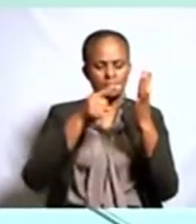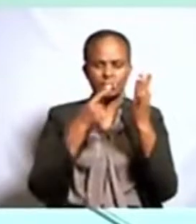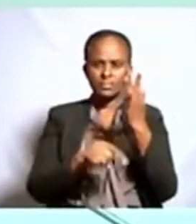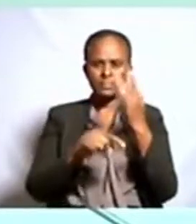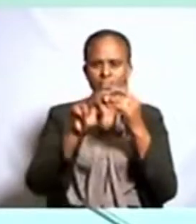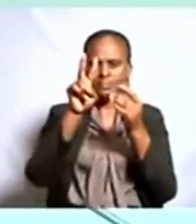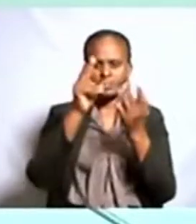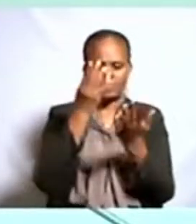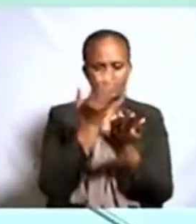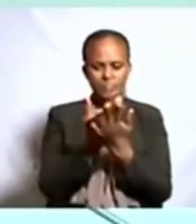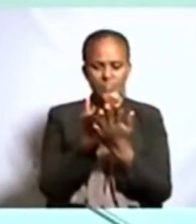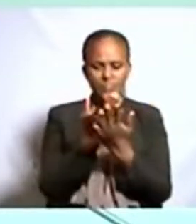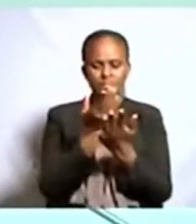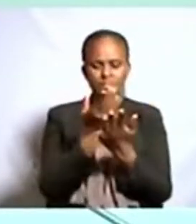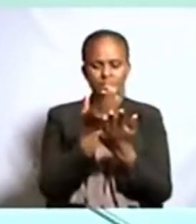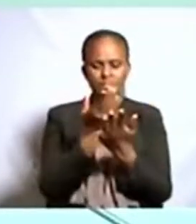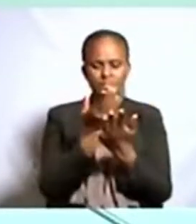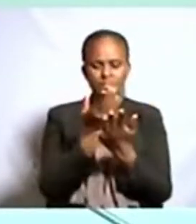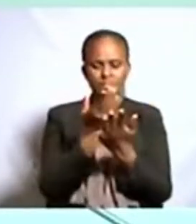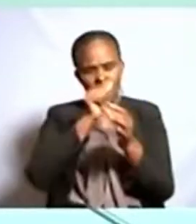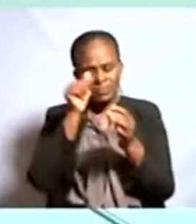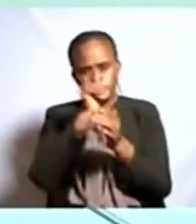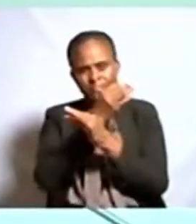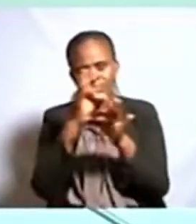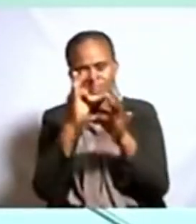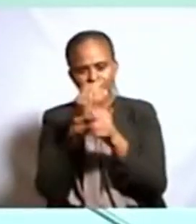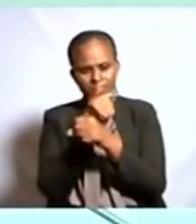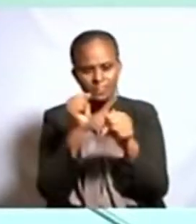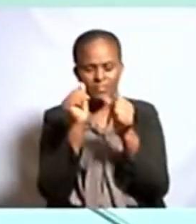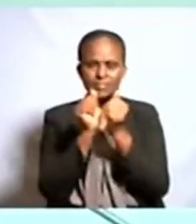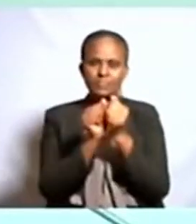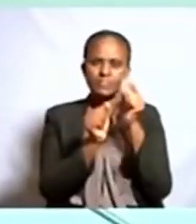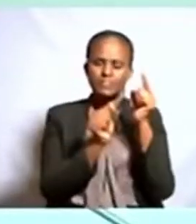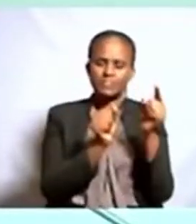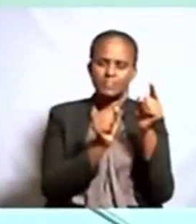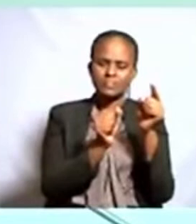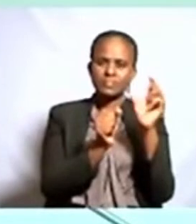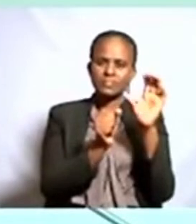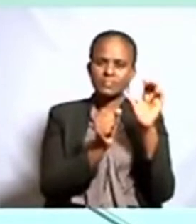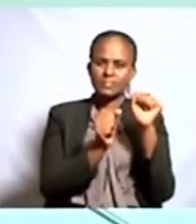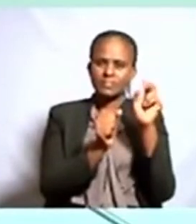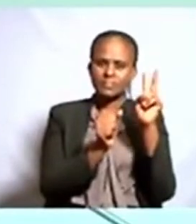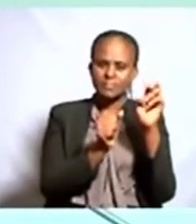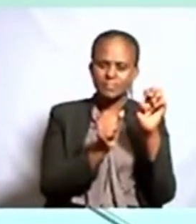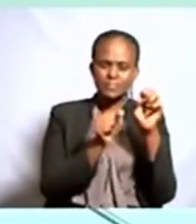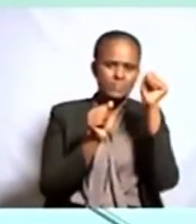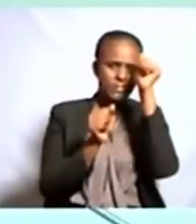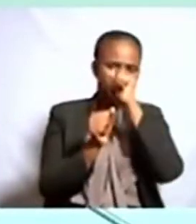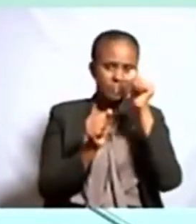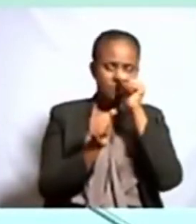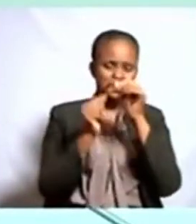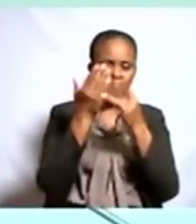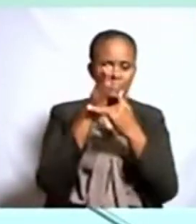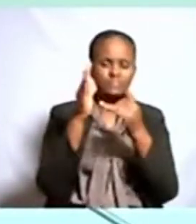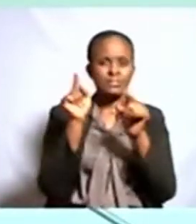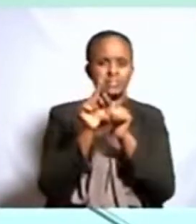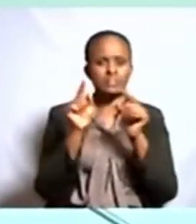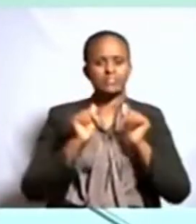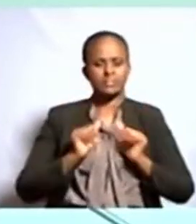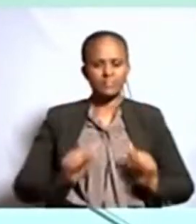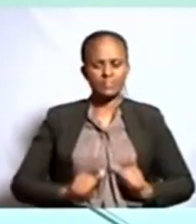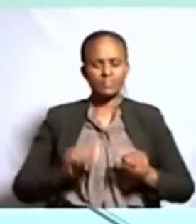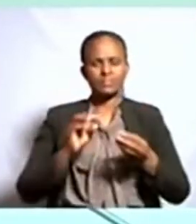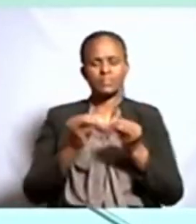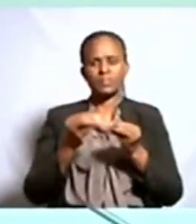2 bidders, AfriFree Solutions Limited and the Curve Africa Enterprise Limited, shared the same physical address, plot